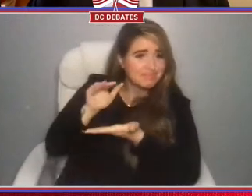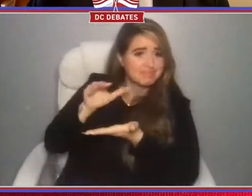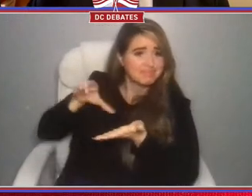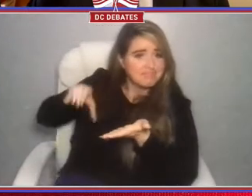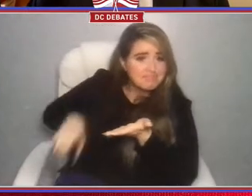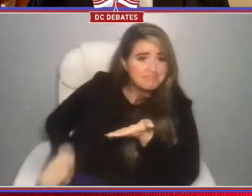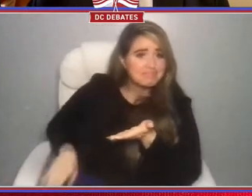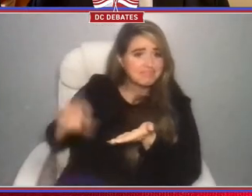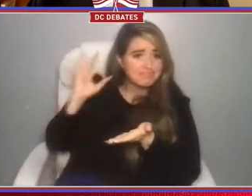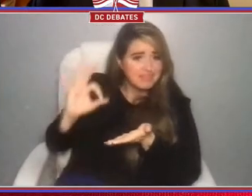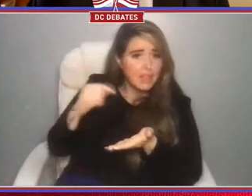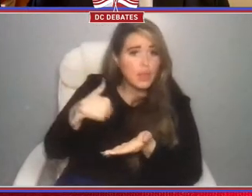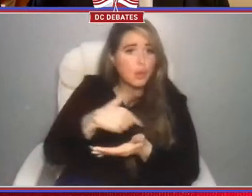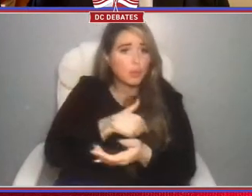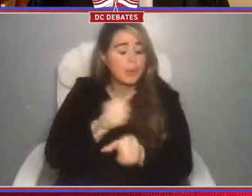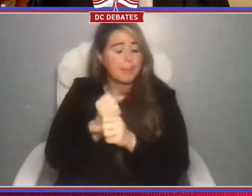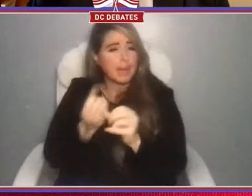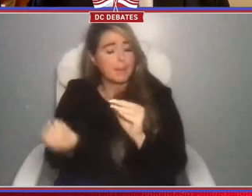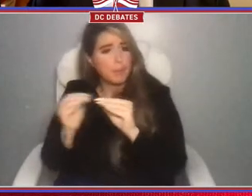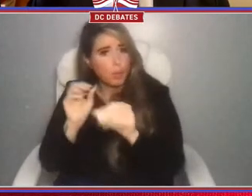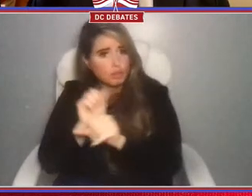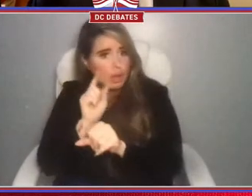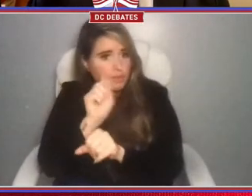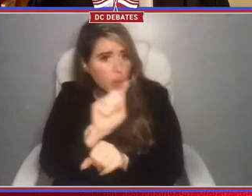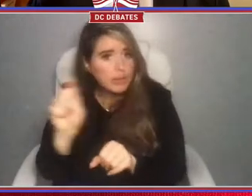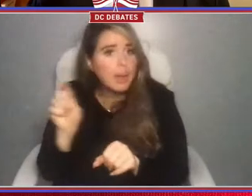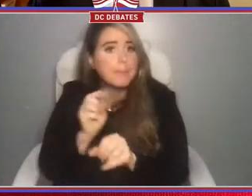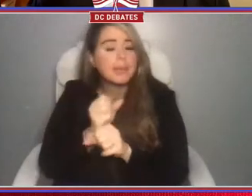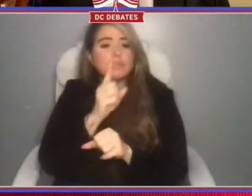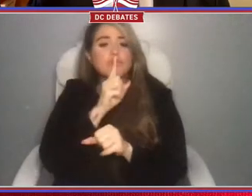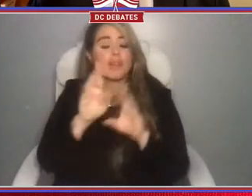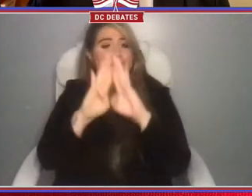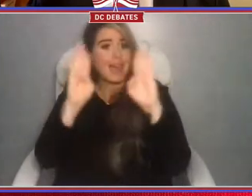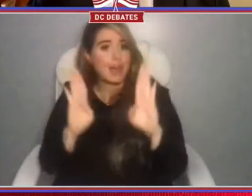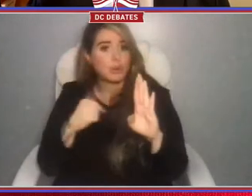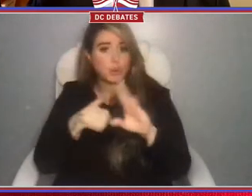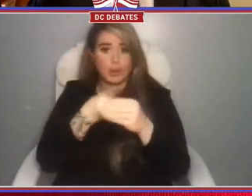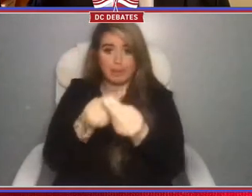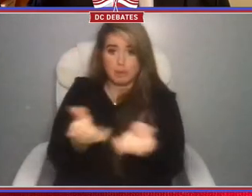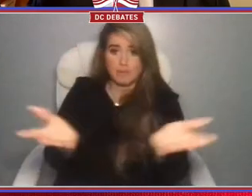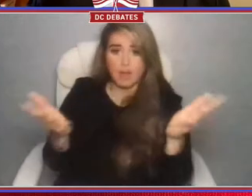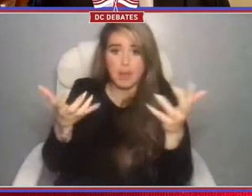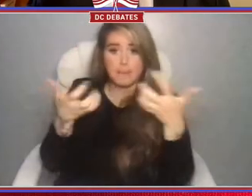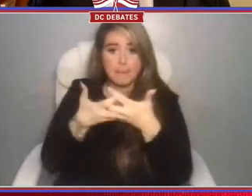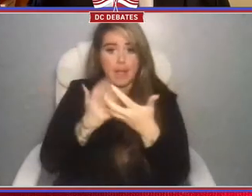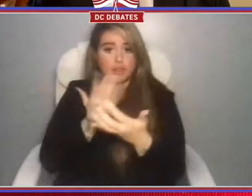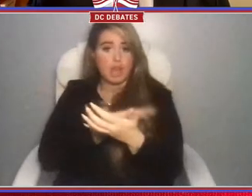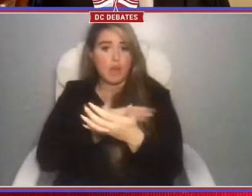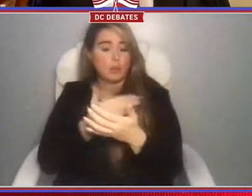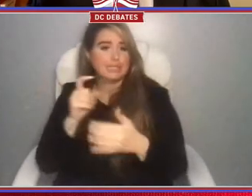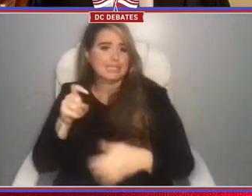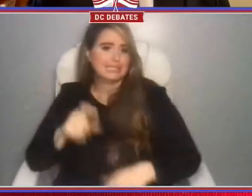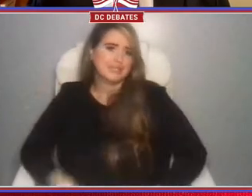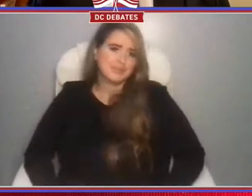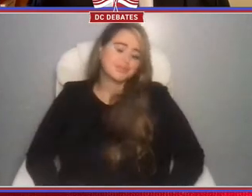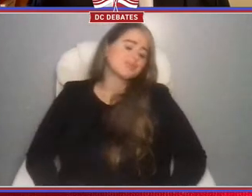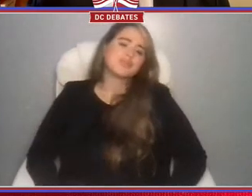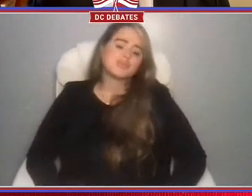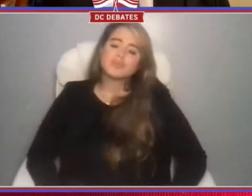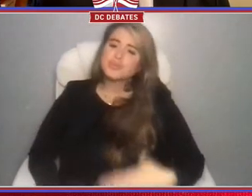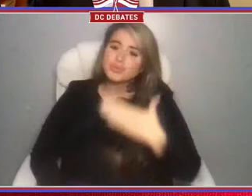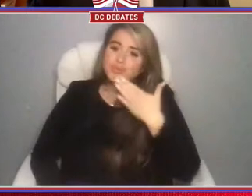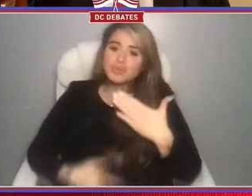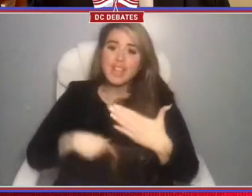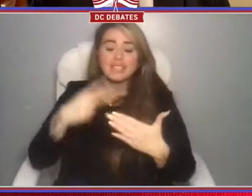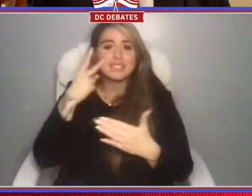jobs so that the housing that we're creating is matched with our residents. Thank you. Well, I see that everyone wants